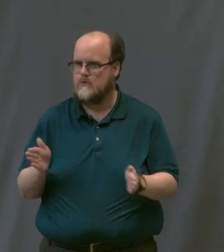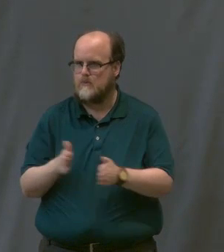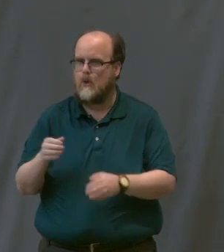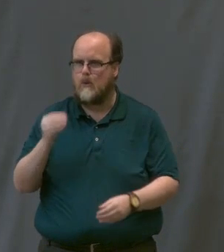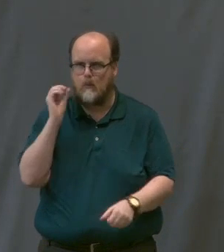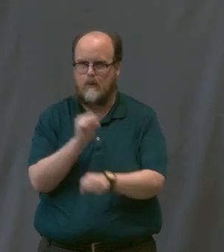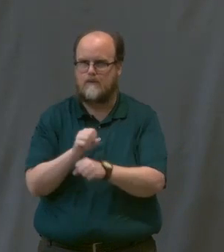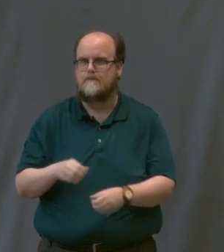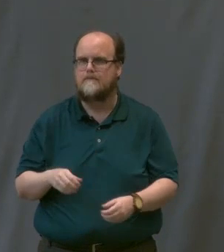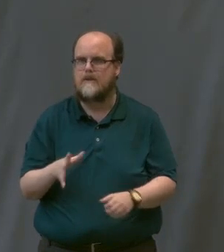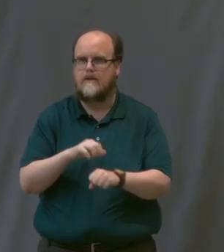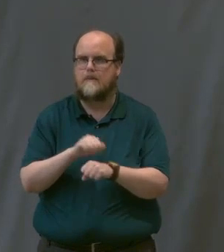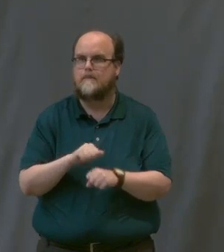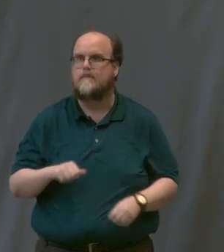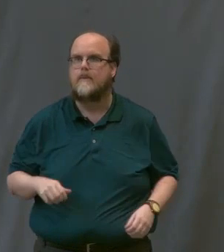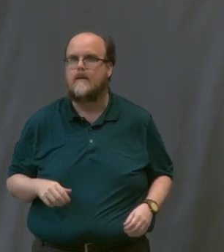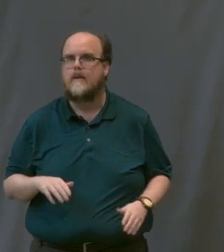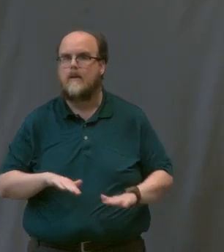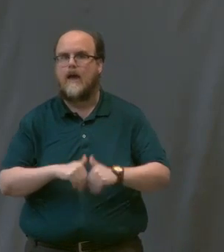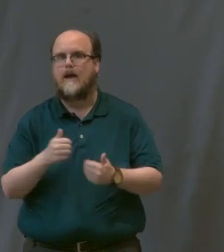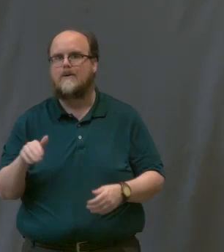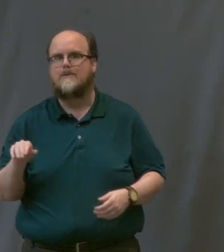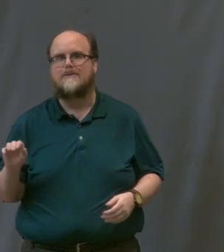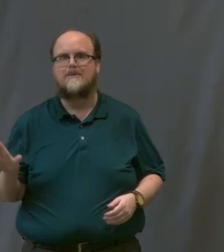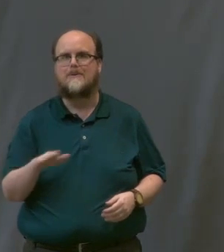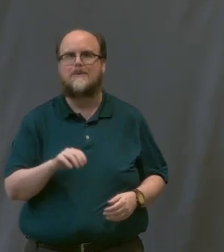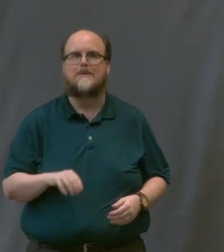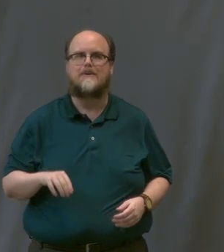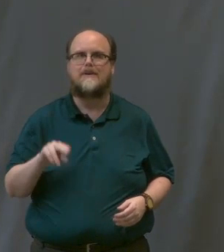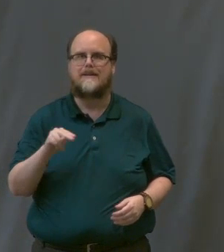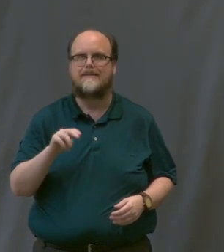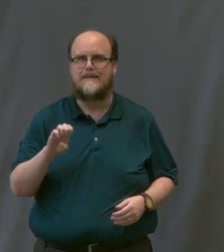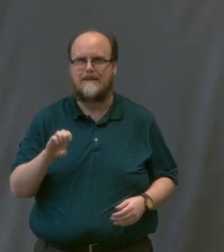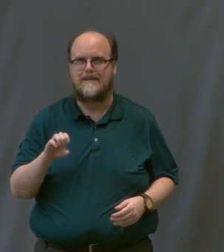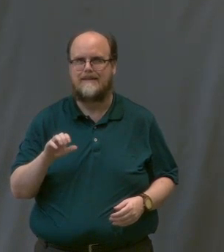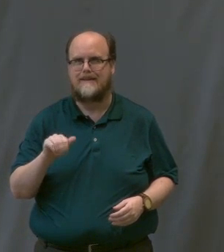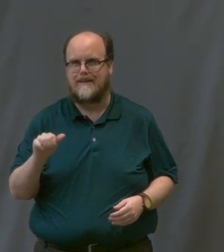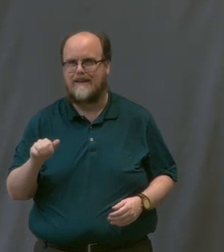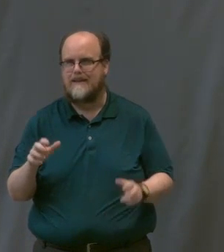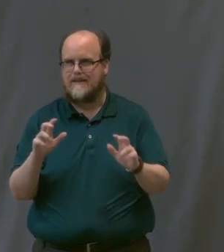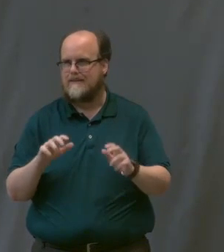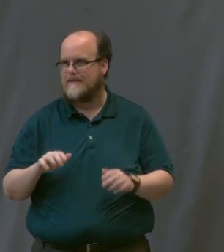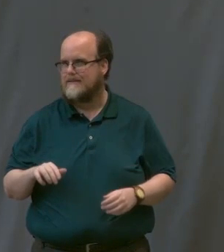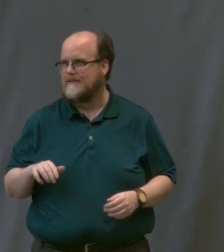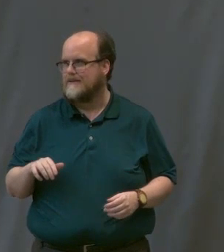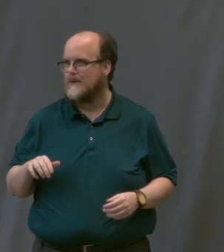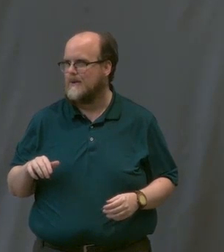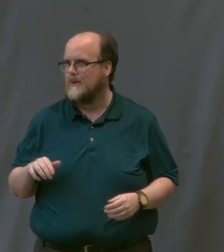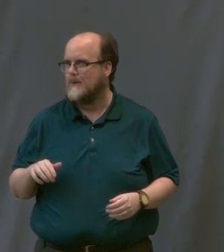way, how is your NCAA Division I Power 5 home football